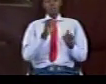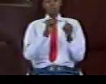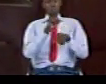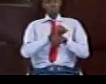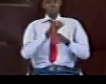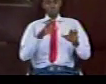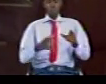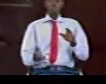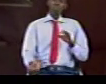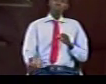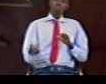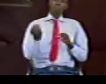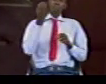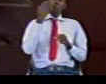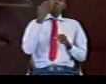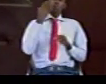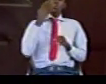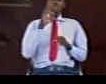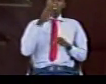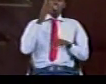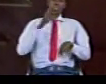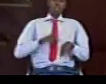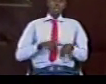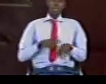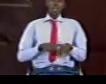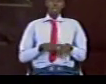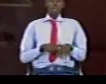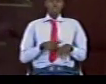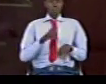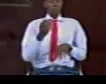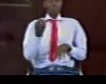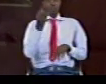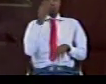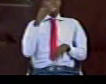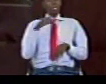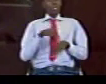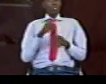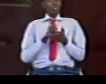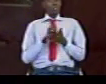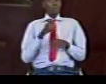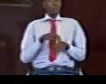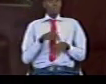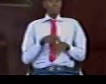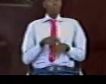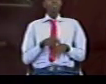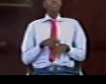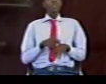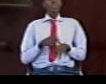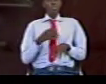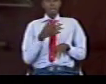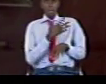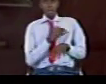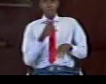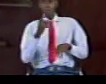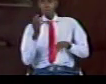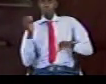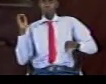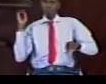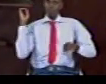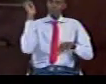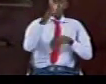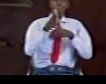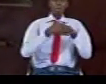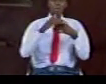throws the second one to you again. You say, you throw that to me, you are going to be like him very soon, and then you throw it back again. He